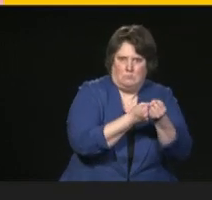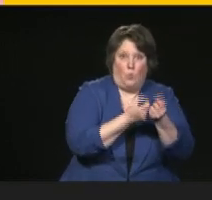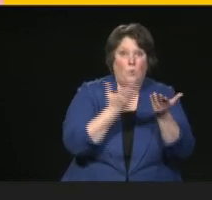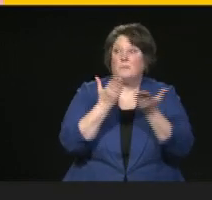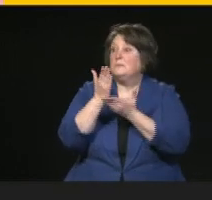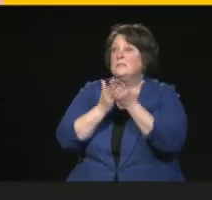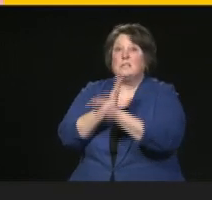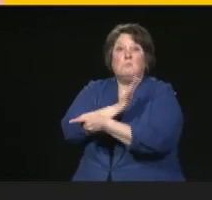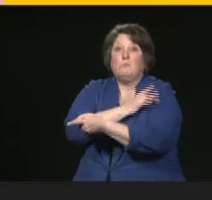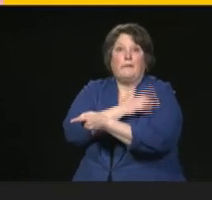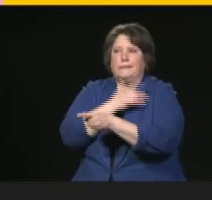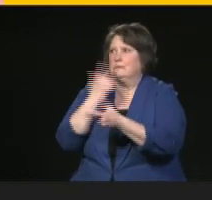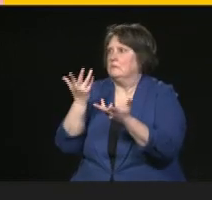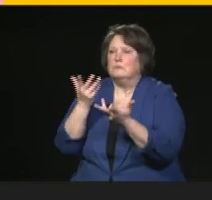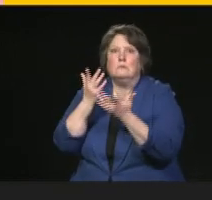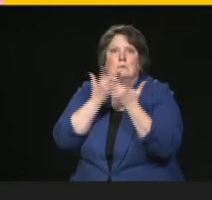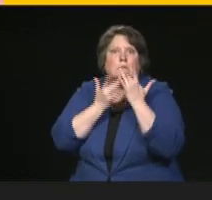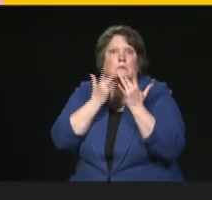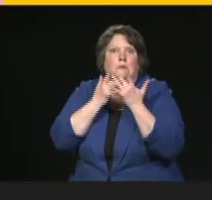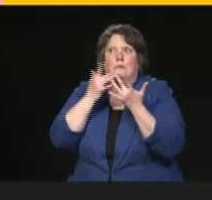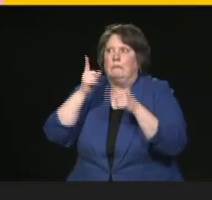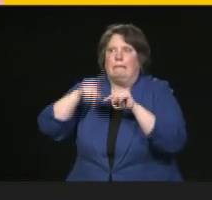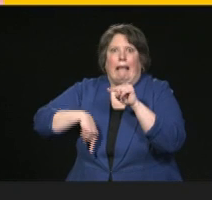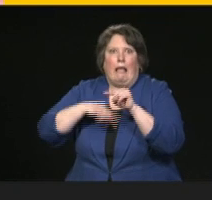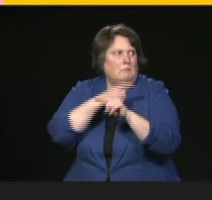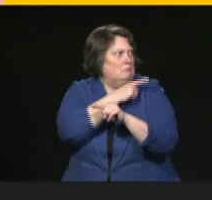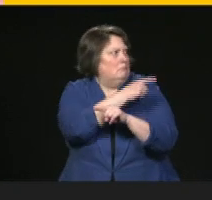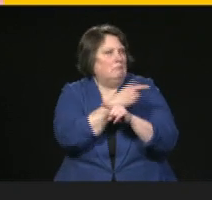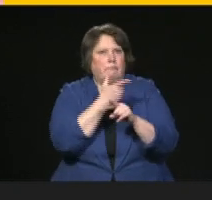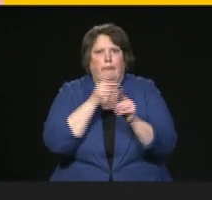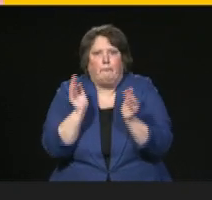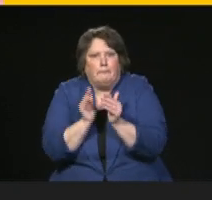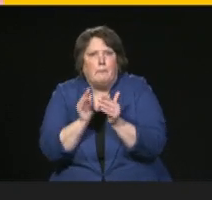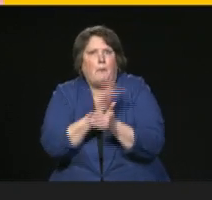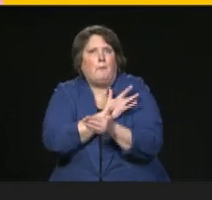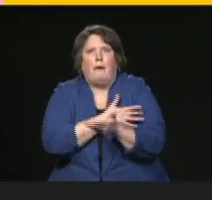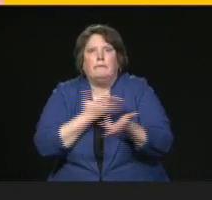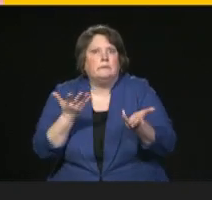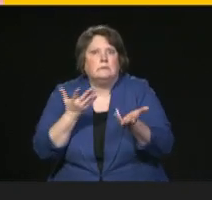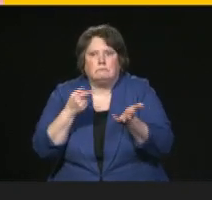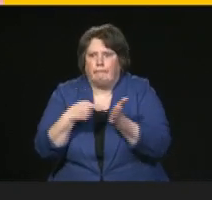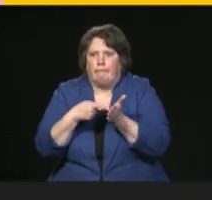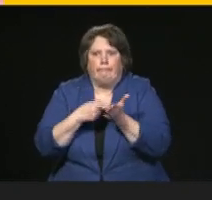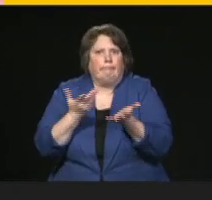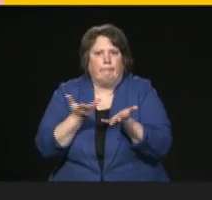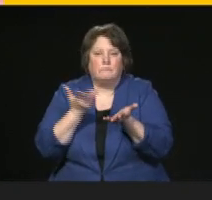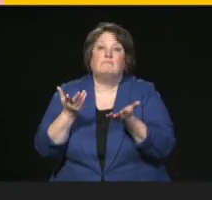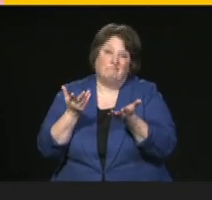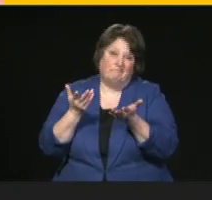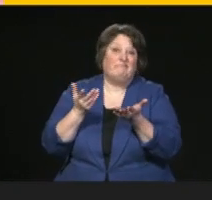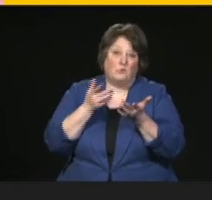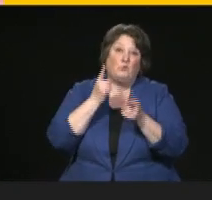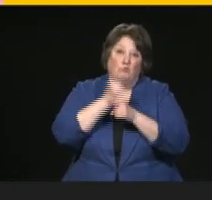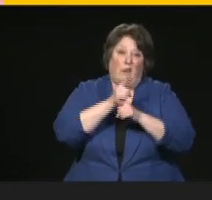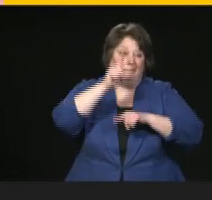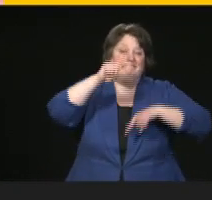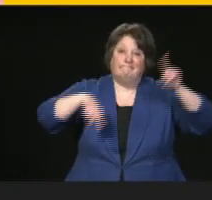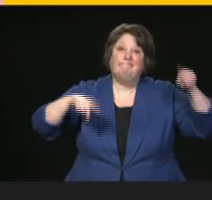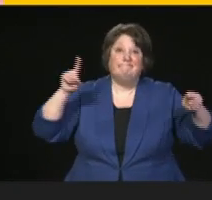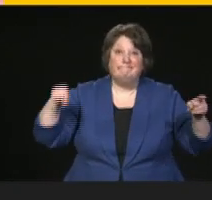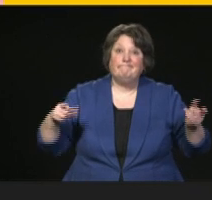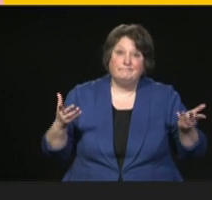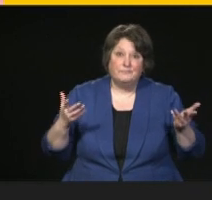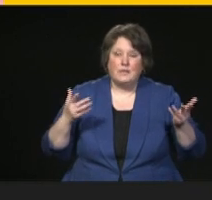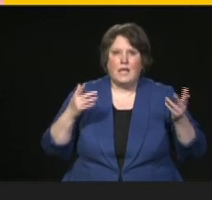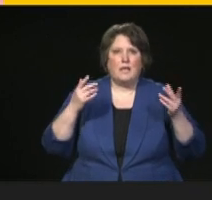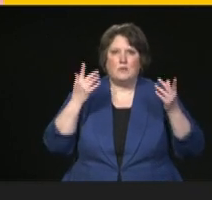of the other ones. Because each of the provinces at the present time is a different part of the pandemic curve. Some provinces are harder